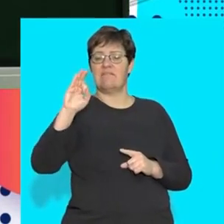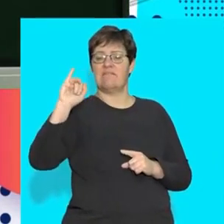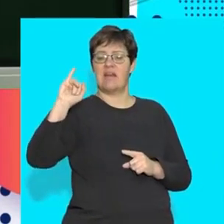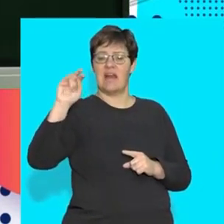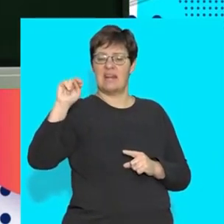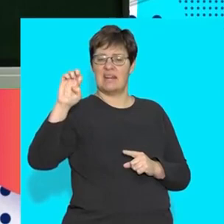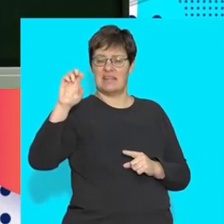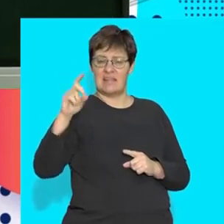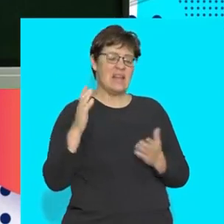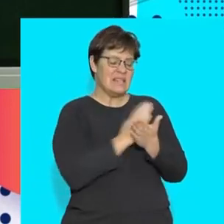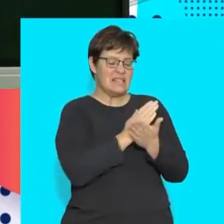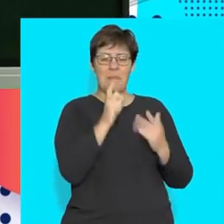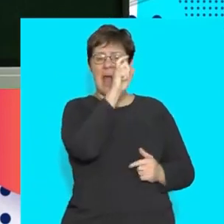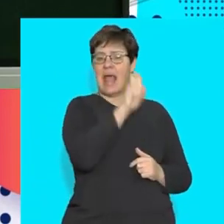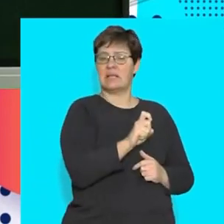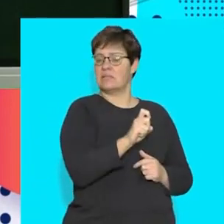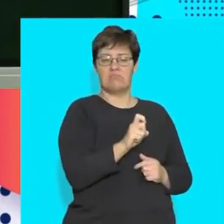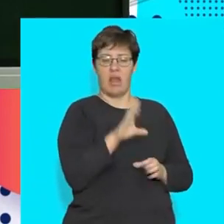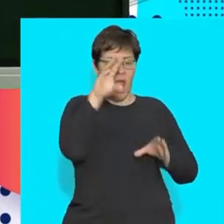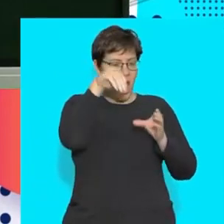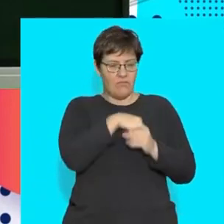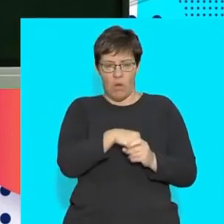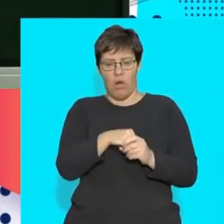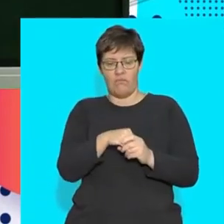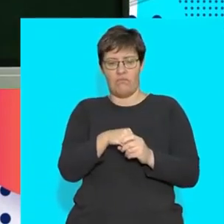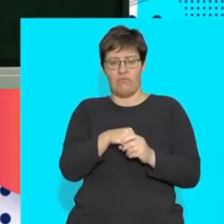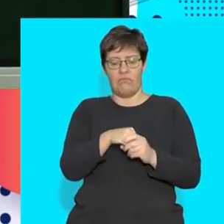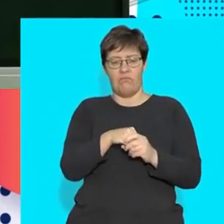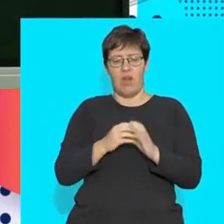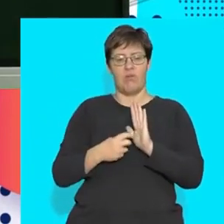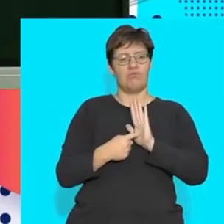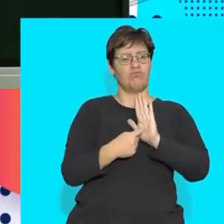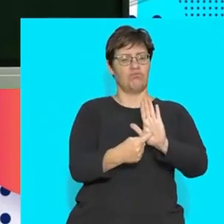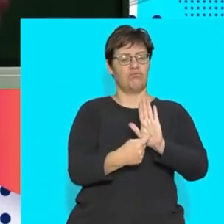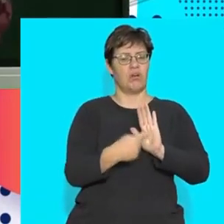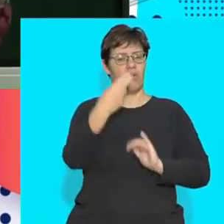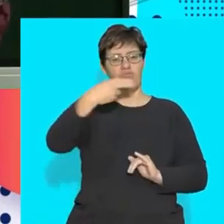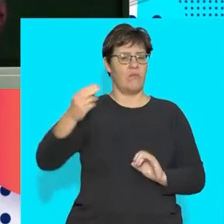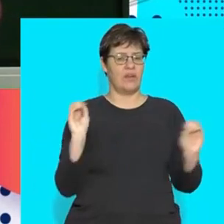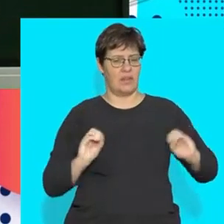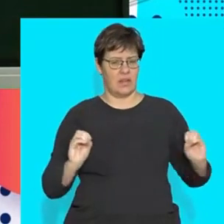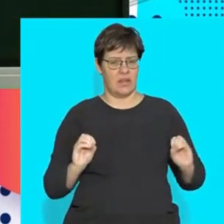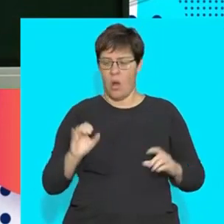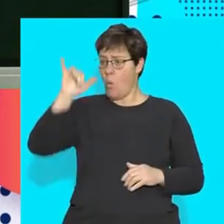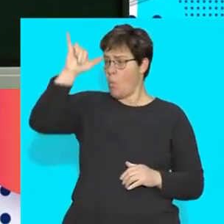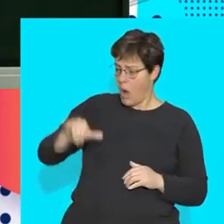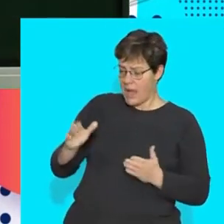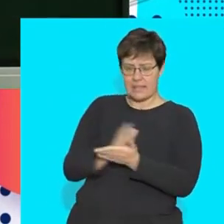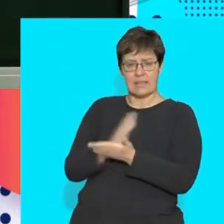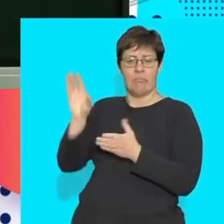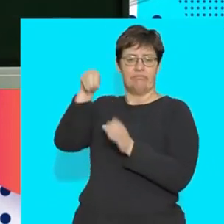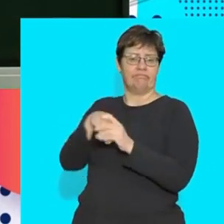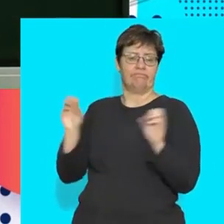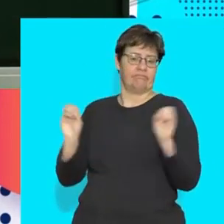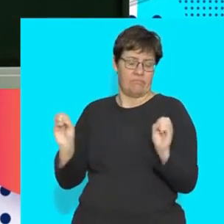you will find that some x values are not part of the graph, and some y values are not part of the graph.